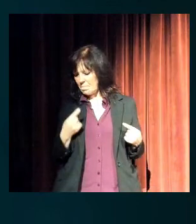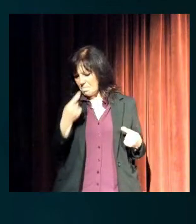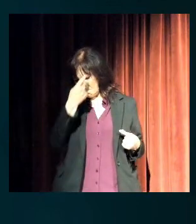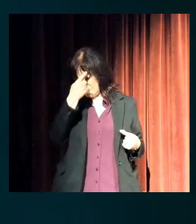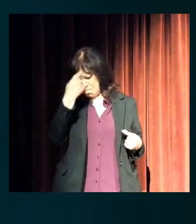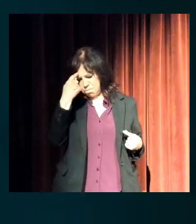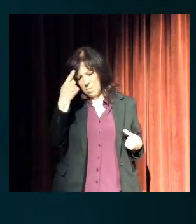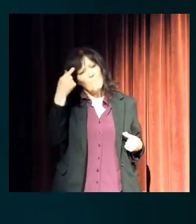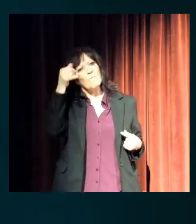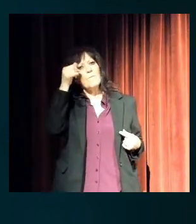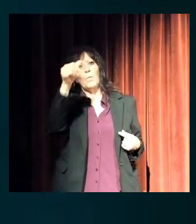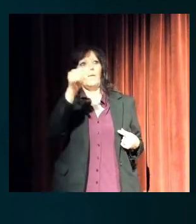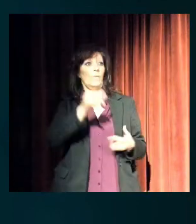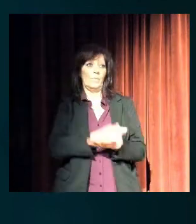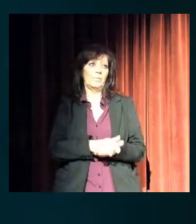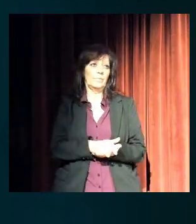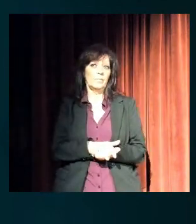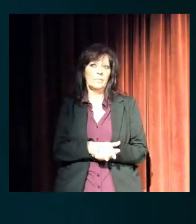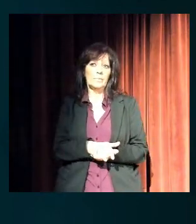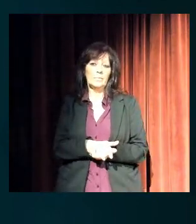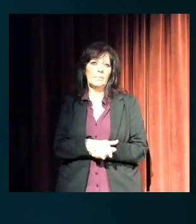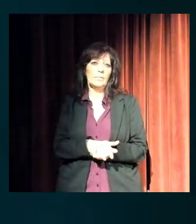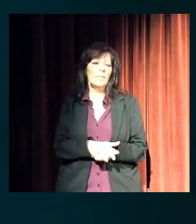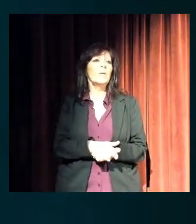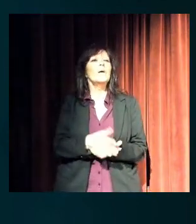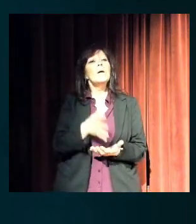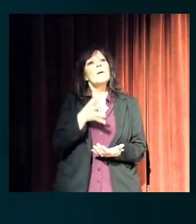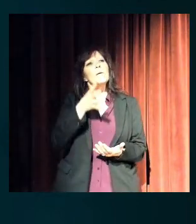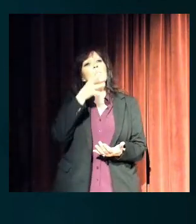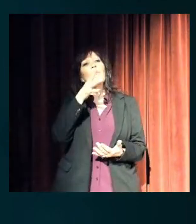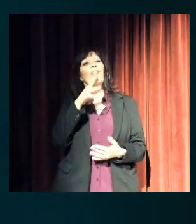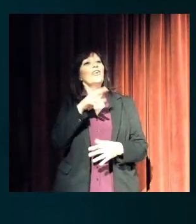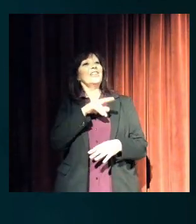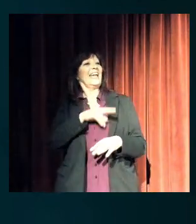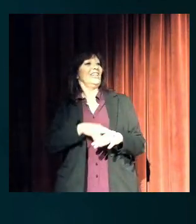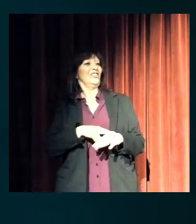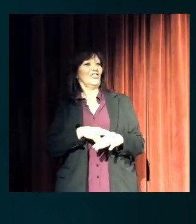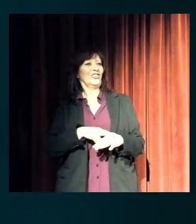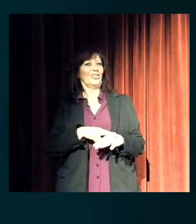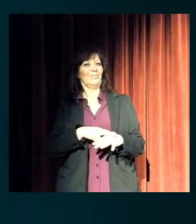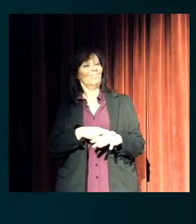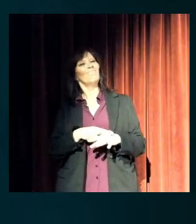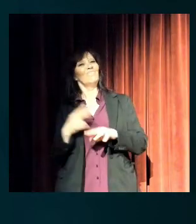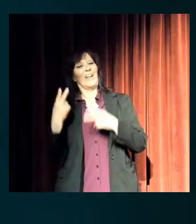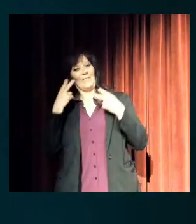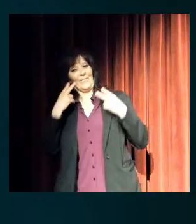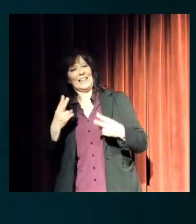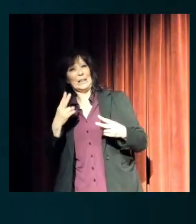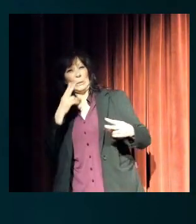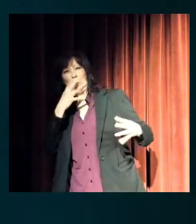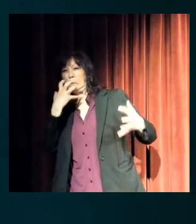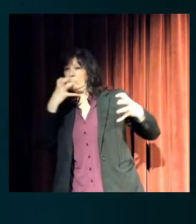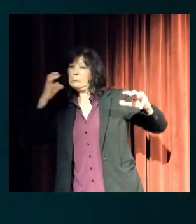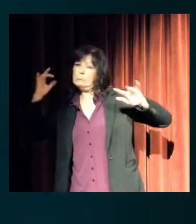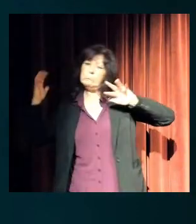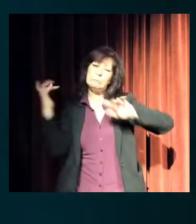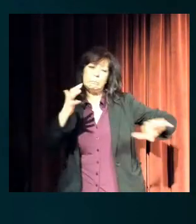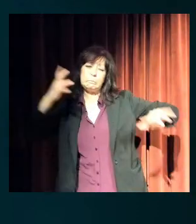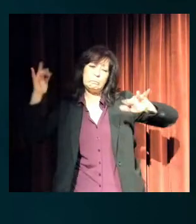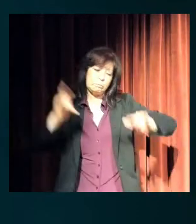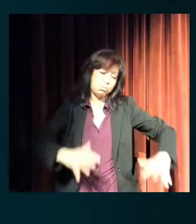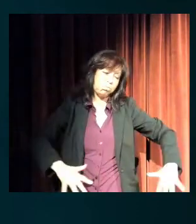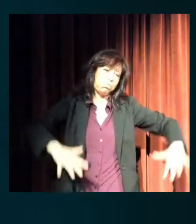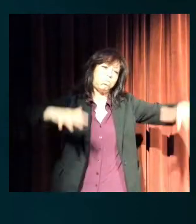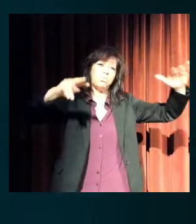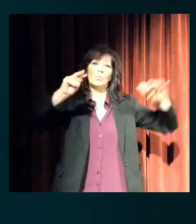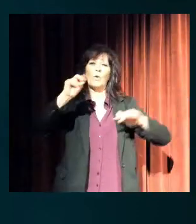the rest of their lives. Mother Nature visited us with a fury, leaving 7 feet of snow in a crippling November